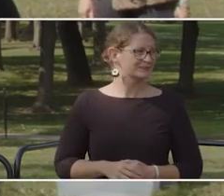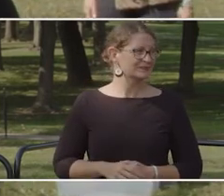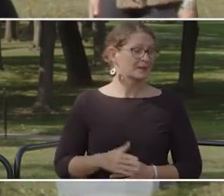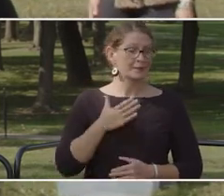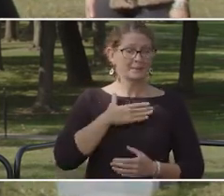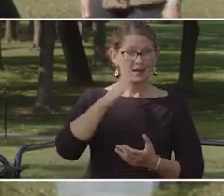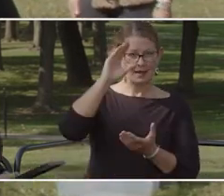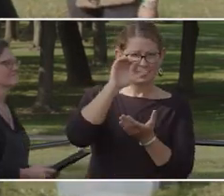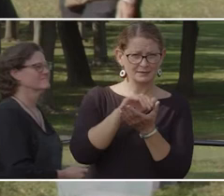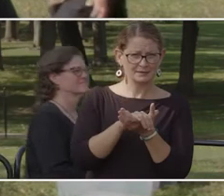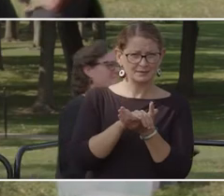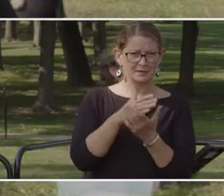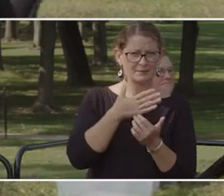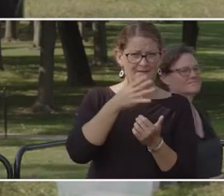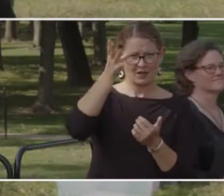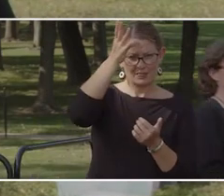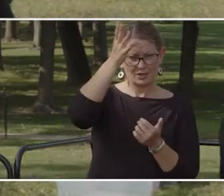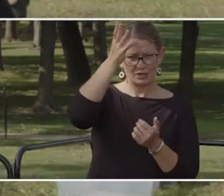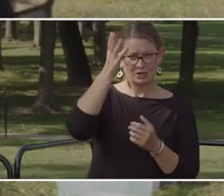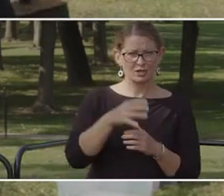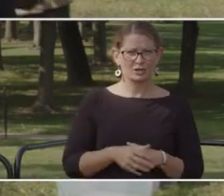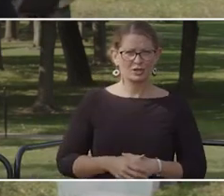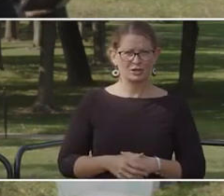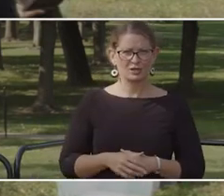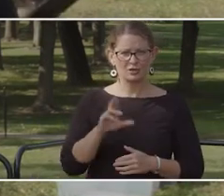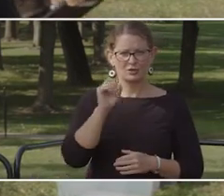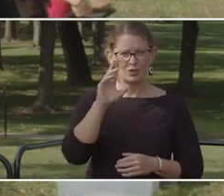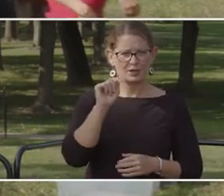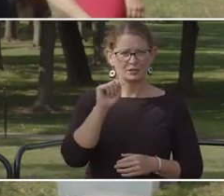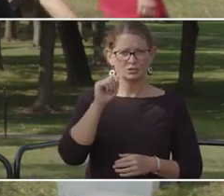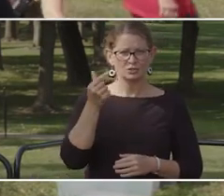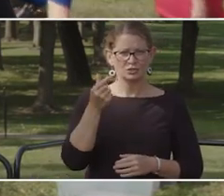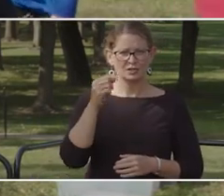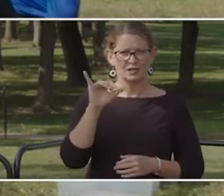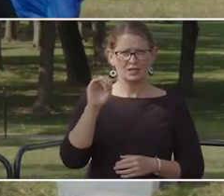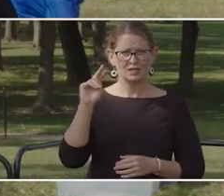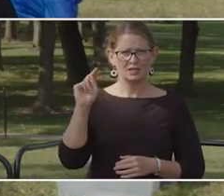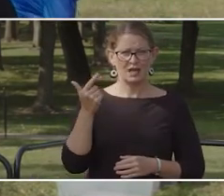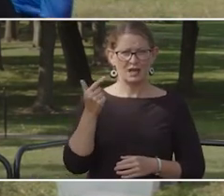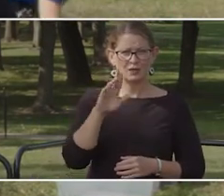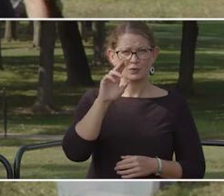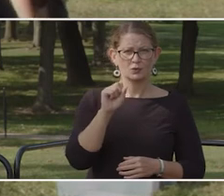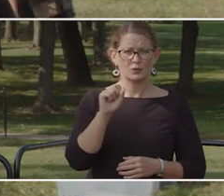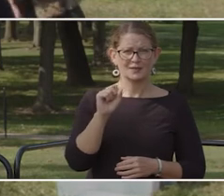My husband and my father, Robert G. Young, United States